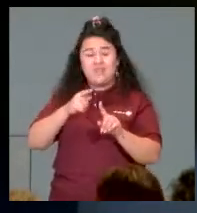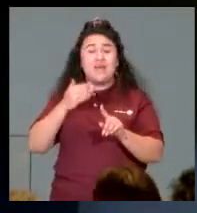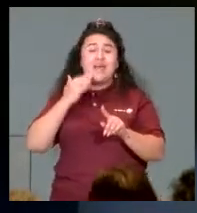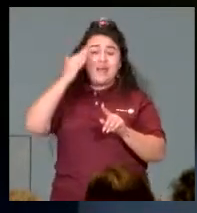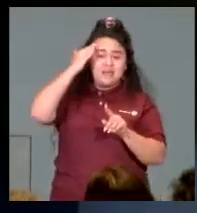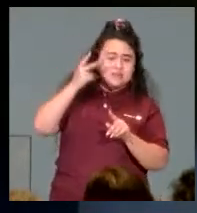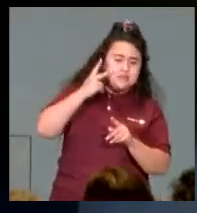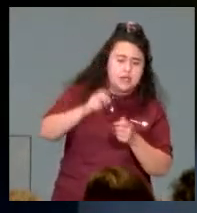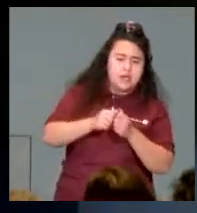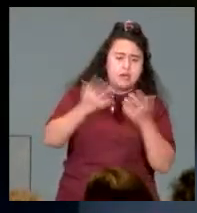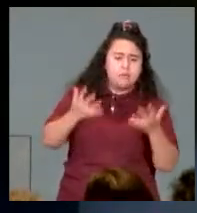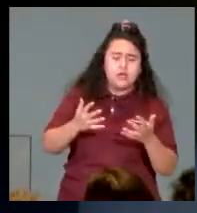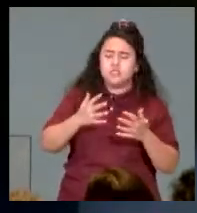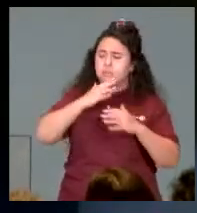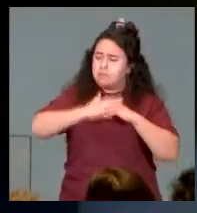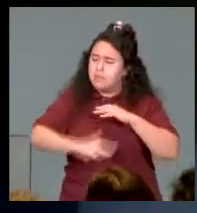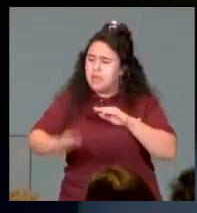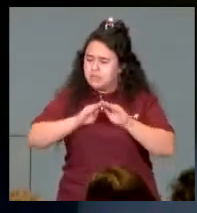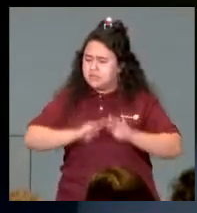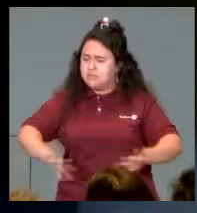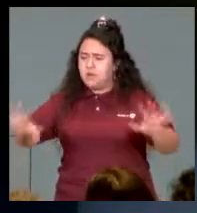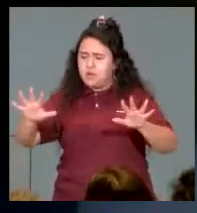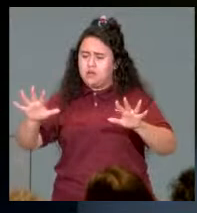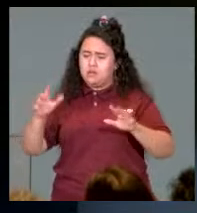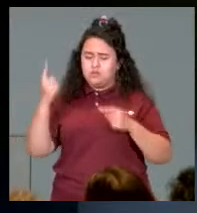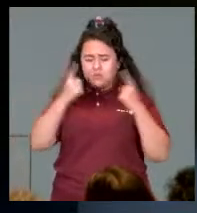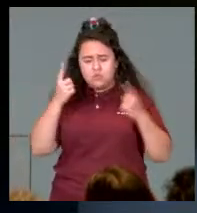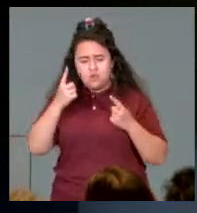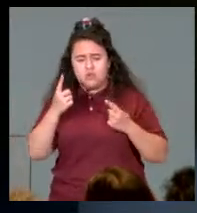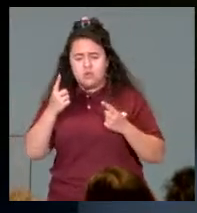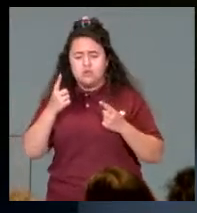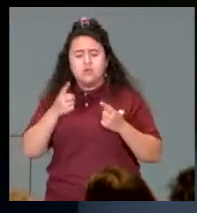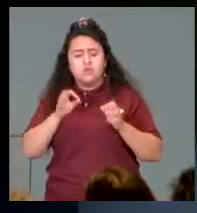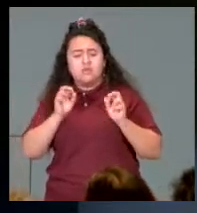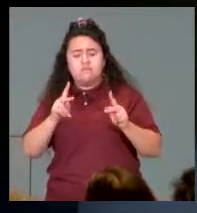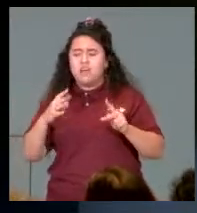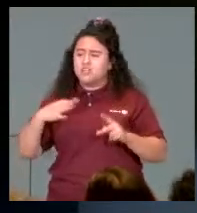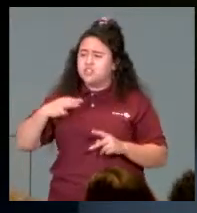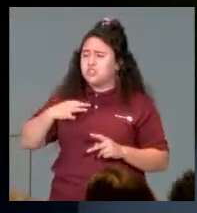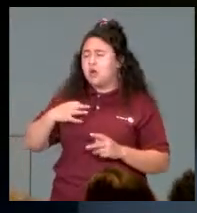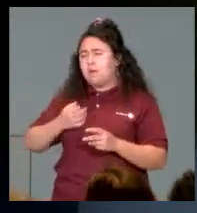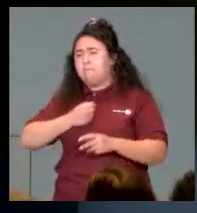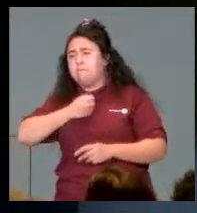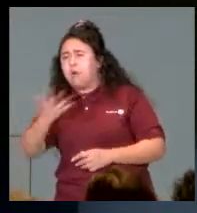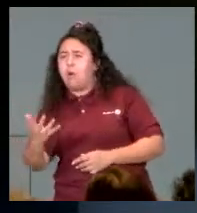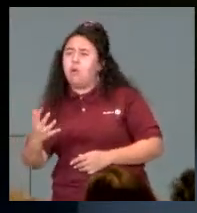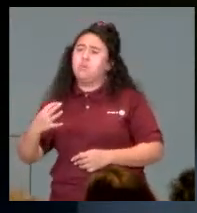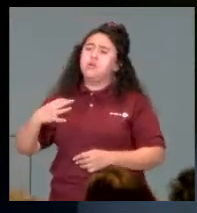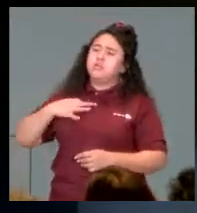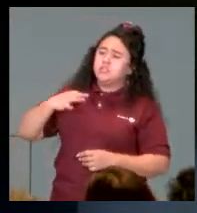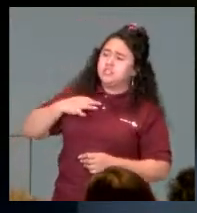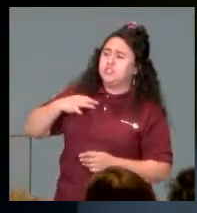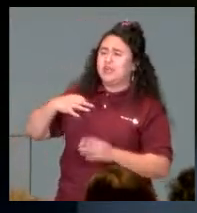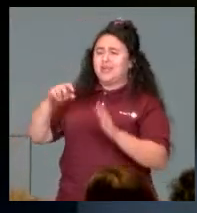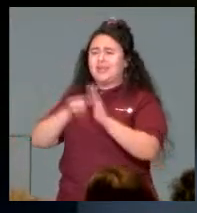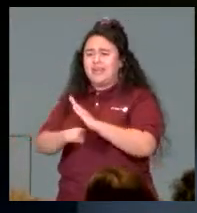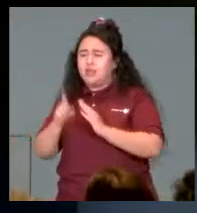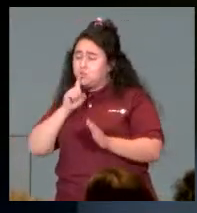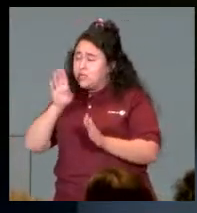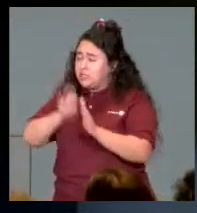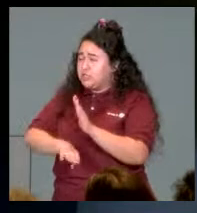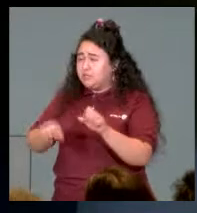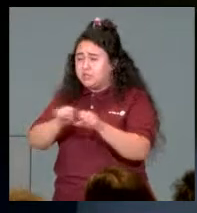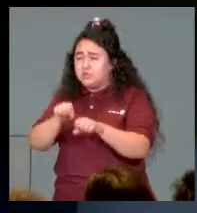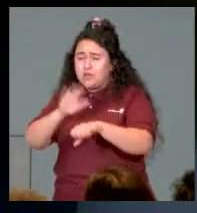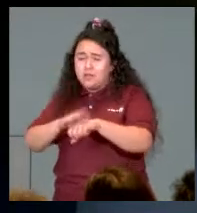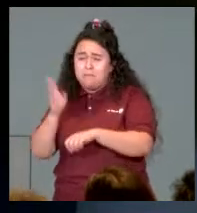and see how much gravy spills out of family crest. Modern fans of war, well, with their fucking t-shirt poems and t-shirt guilt and me having on the cheapest pair of shoes on the bus.